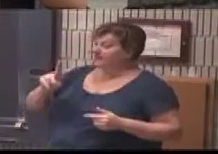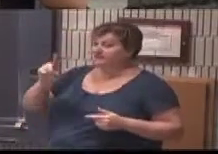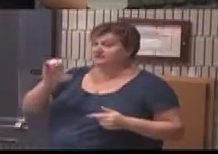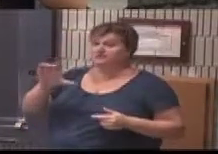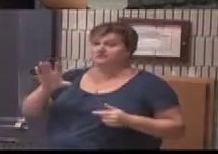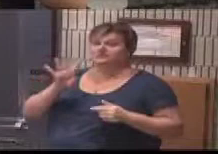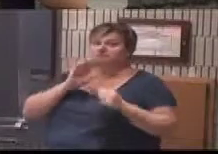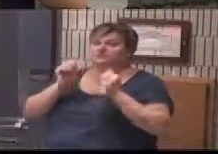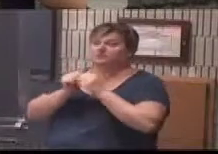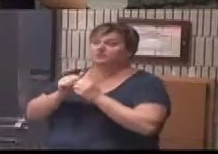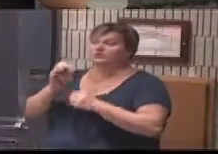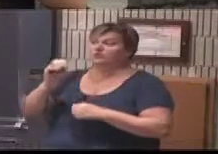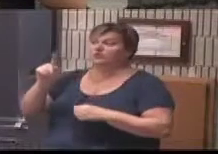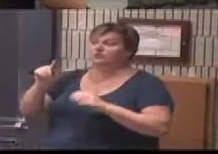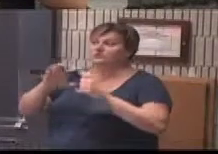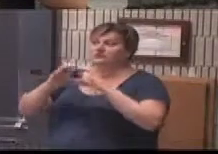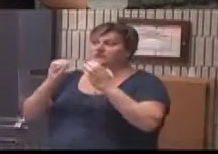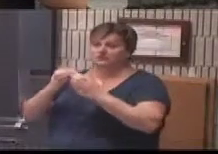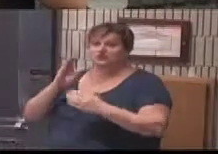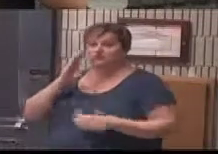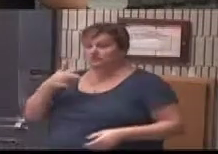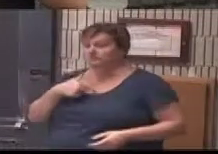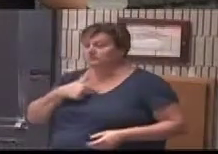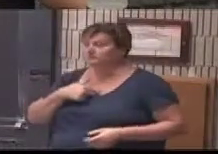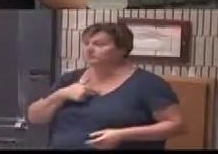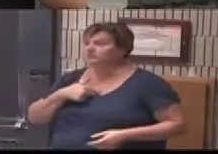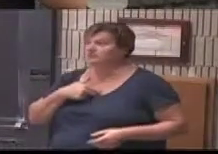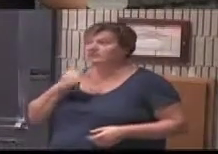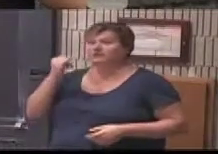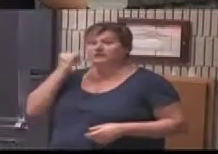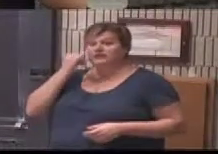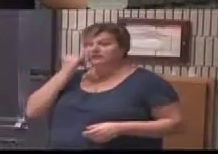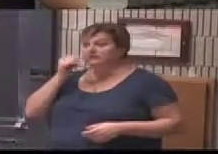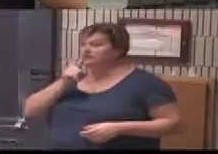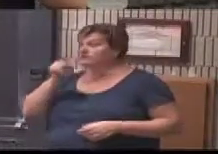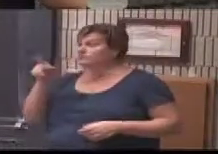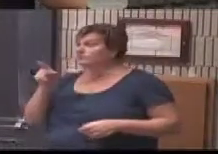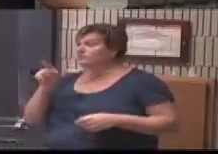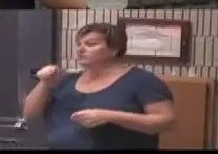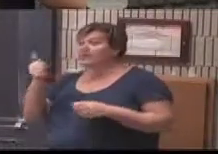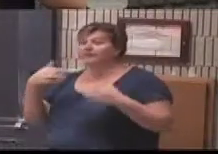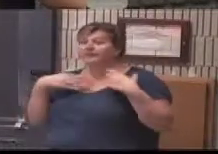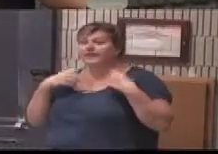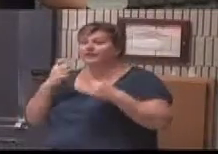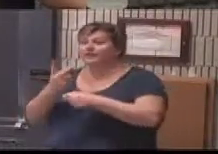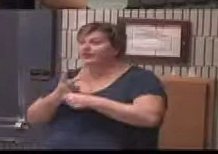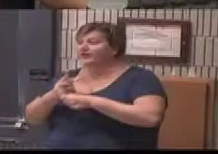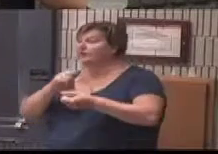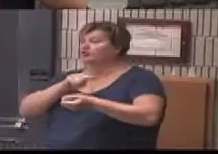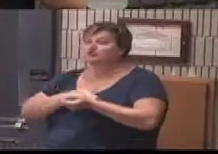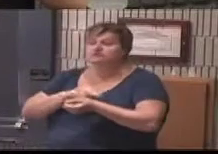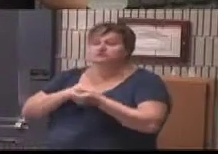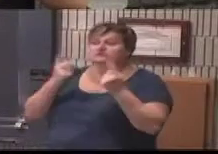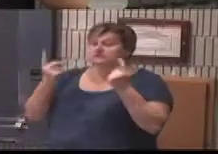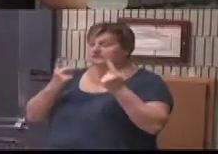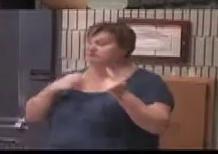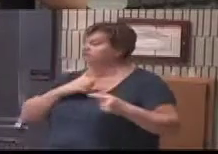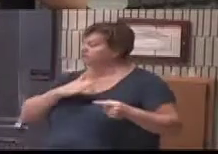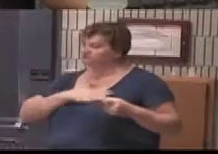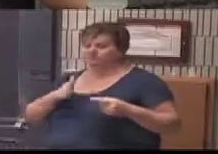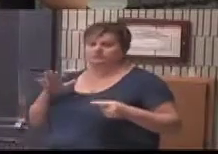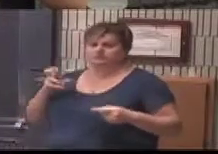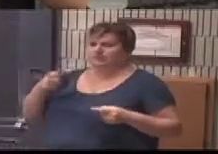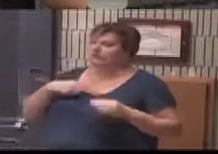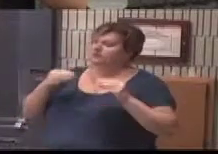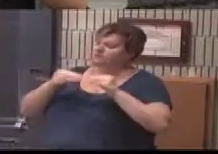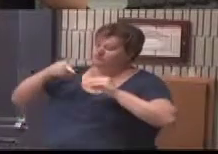the occupational therapy classes, and if you are in other classes in healthcare, nursing, etc., I'd be happy to come back. I have a more